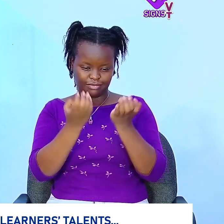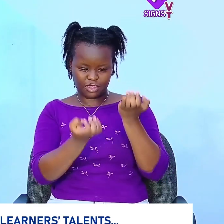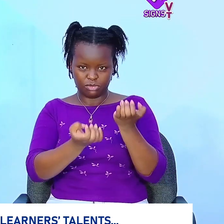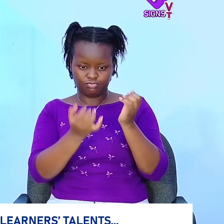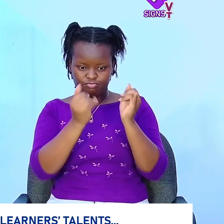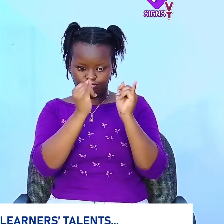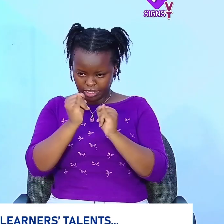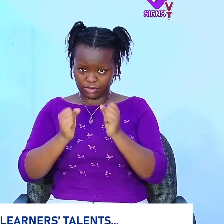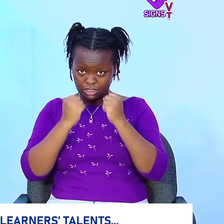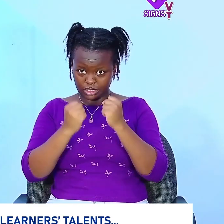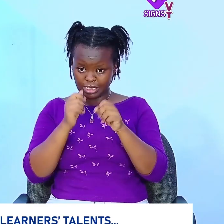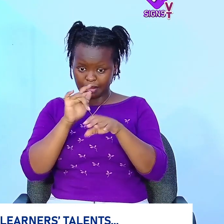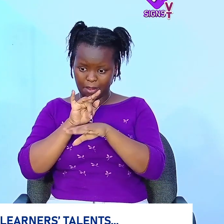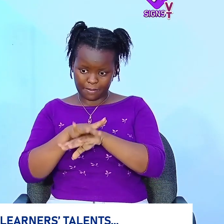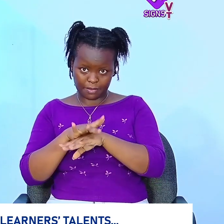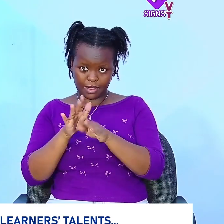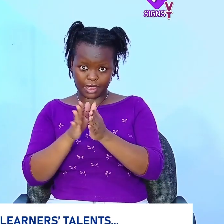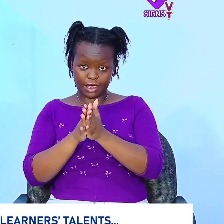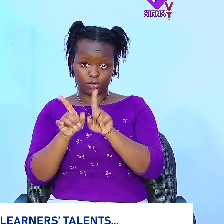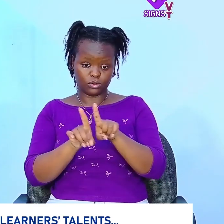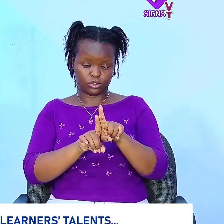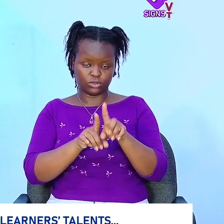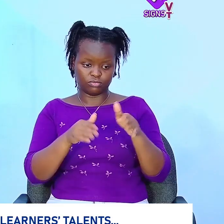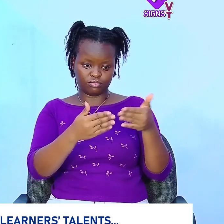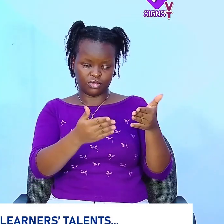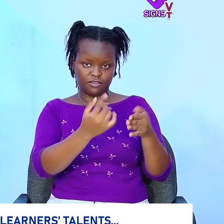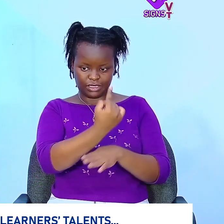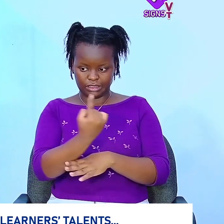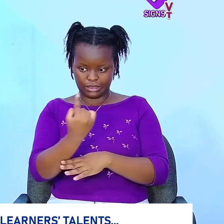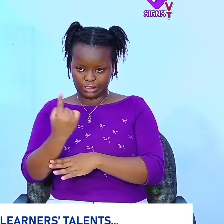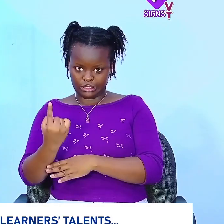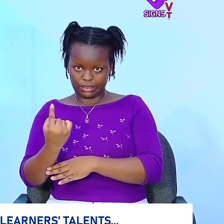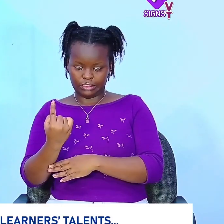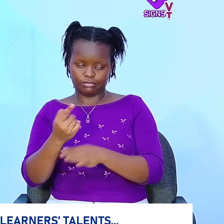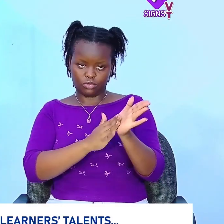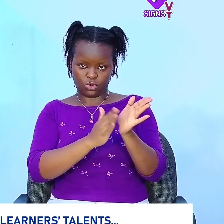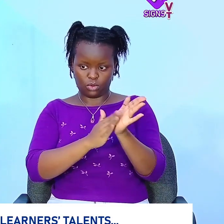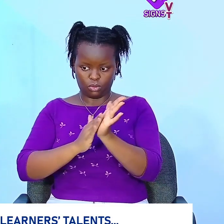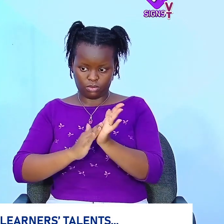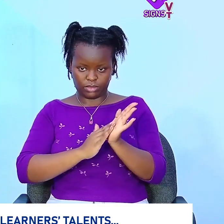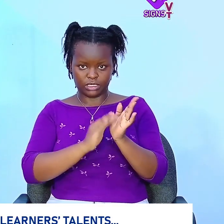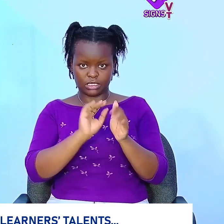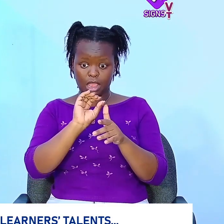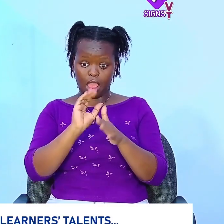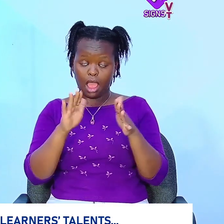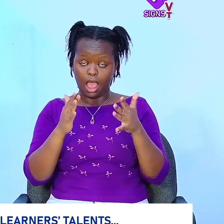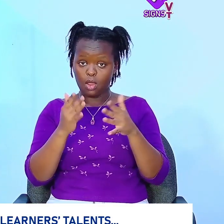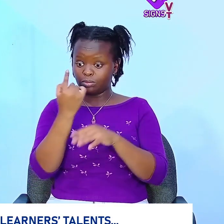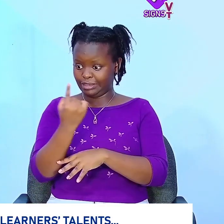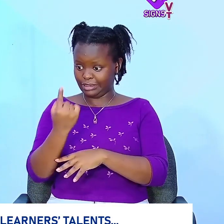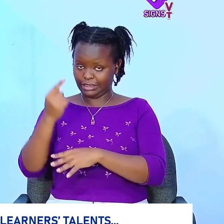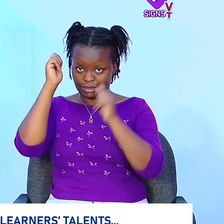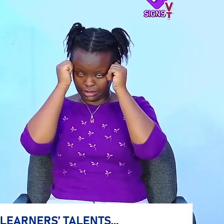at an early stage and generate tailored recommendations on how each learner's potential can be